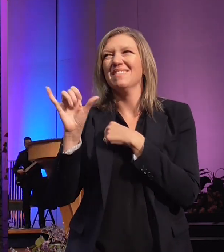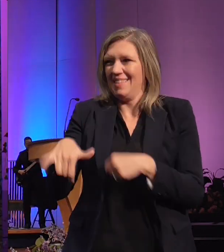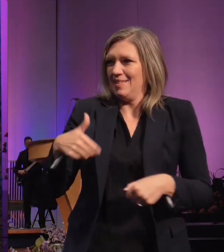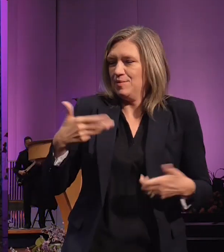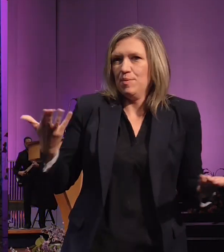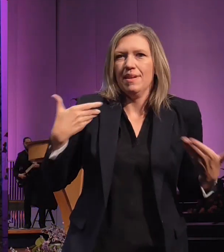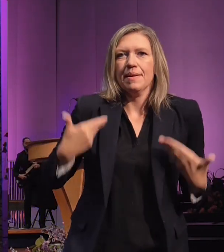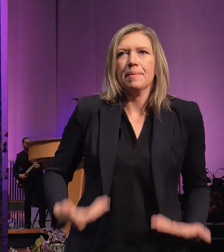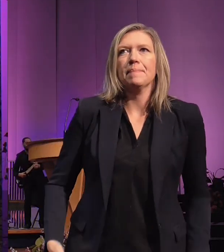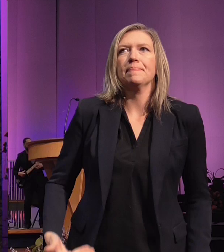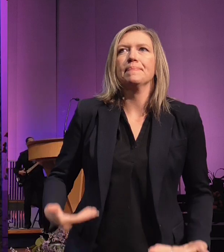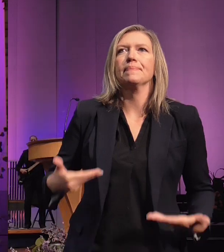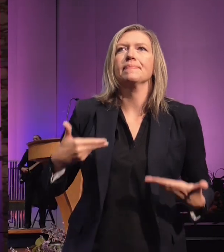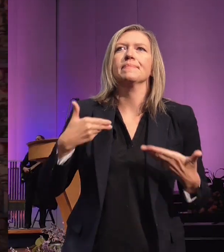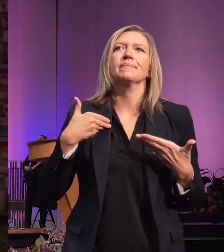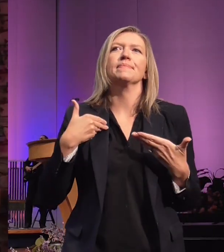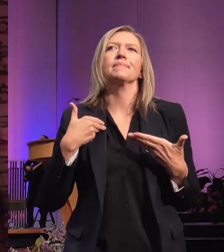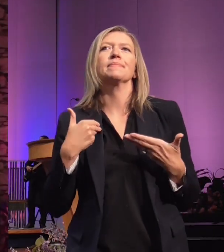is what I am.